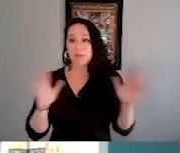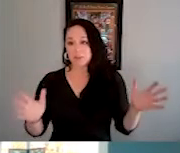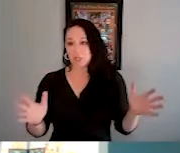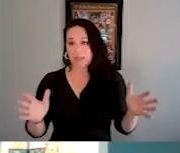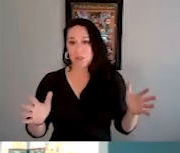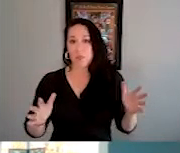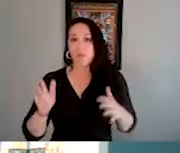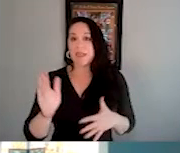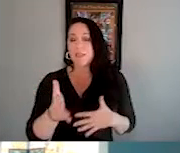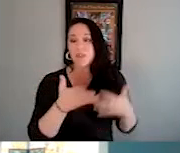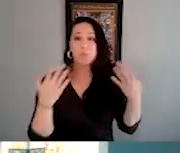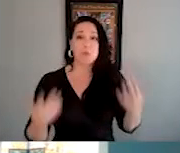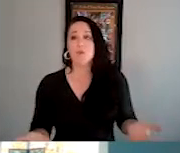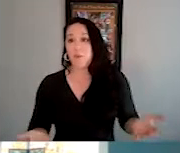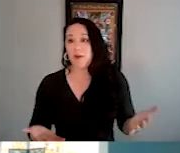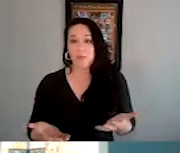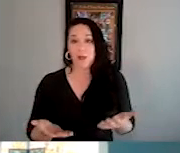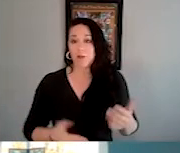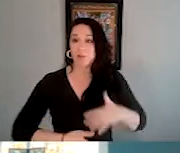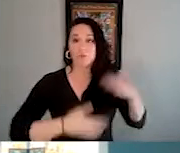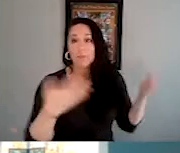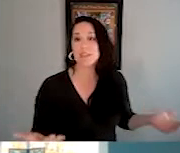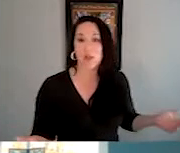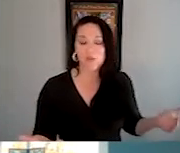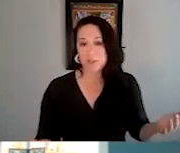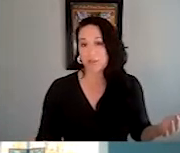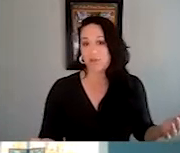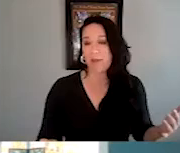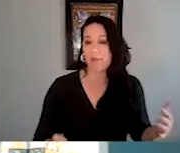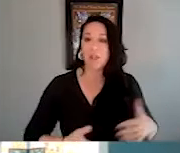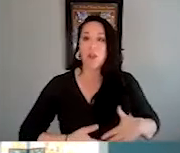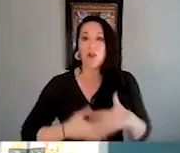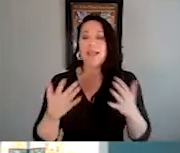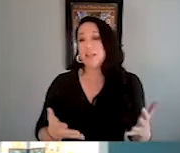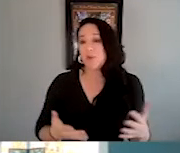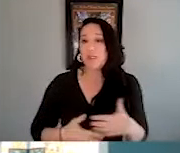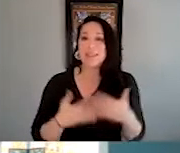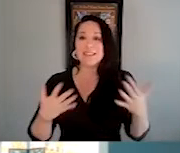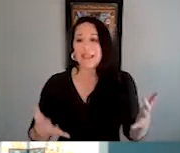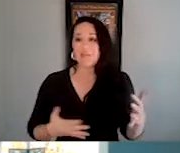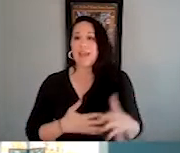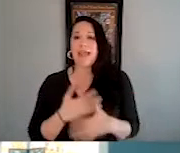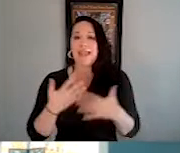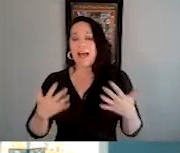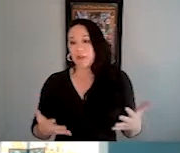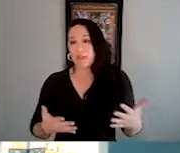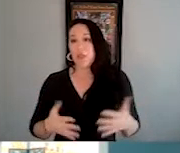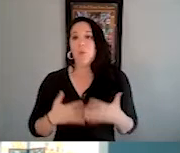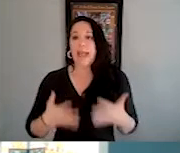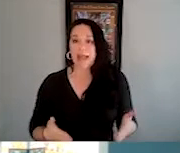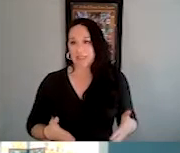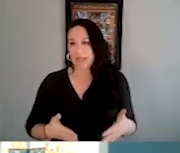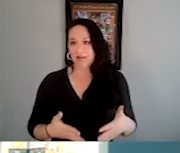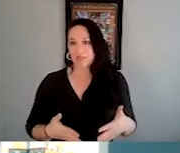that environmental change, we're making sure that beautiful frog, which represents all of our children and families, are in a community that's safe and